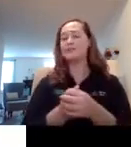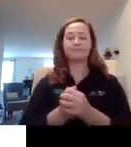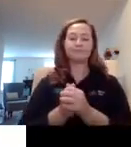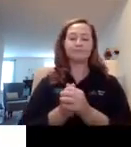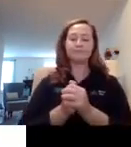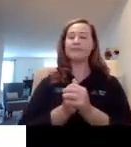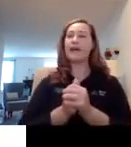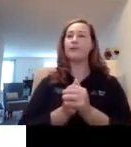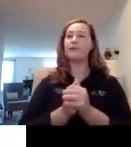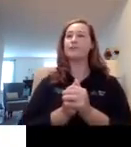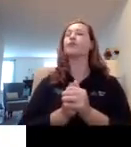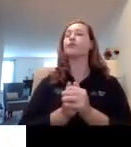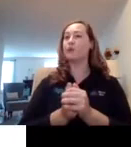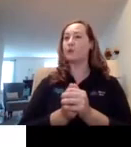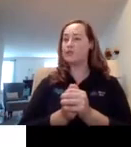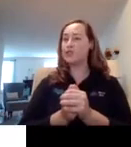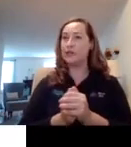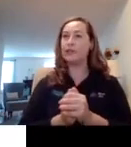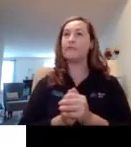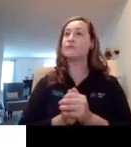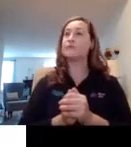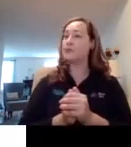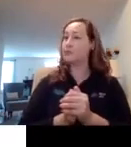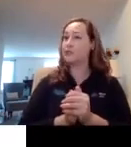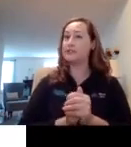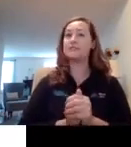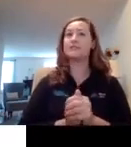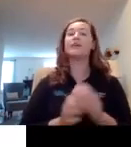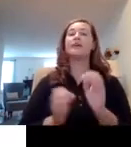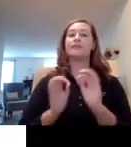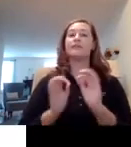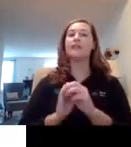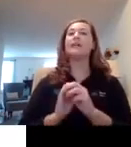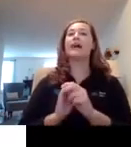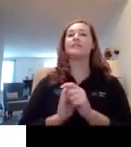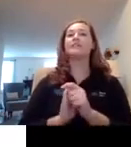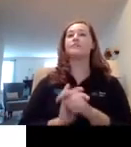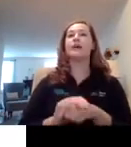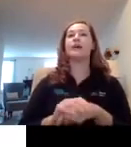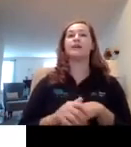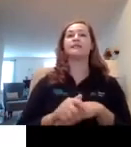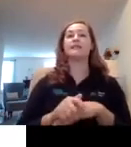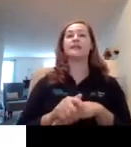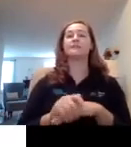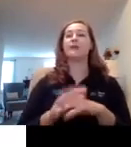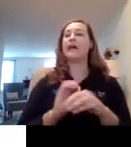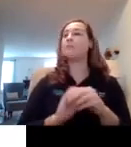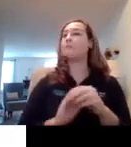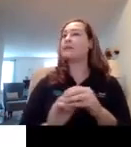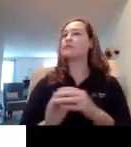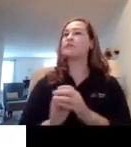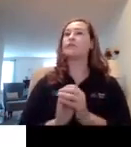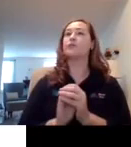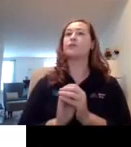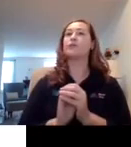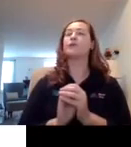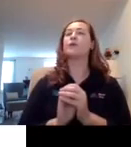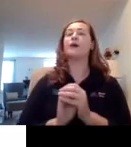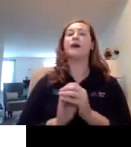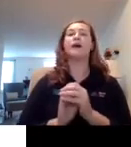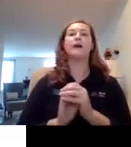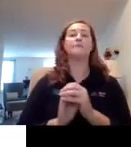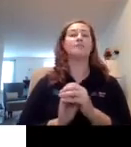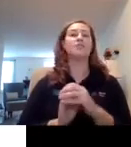nurses. Also our child life specialist really customized iPads for